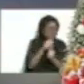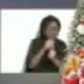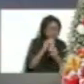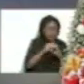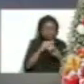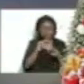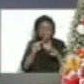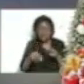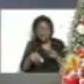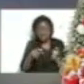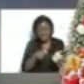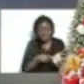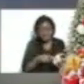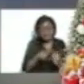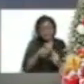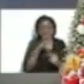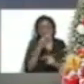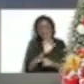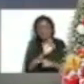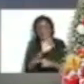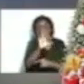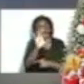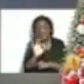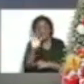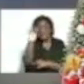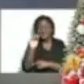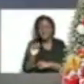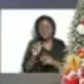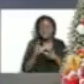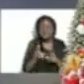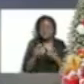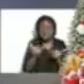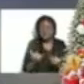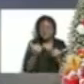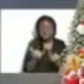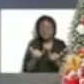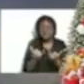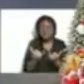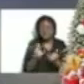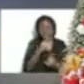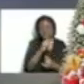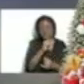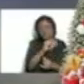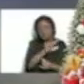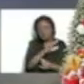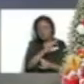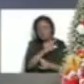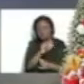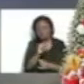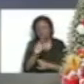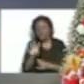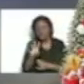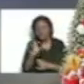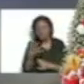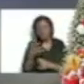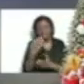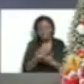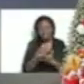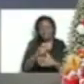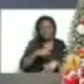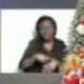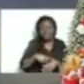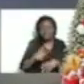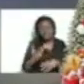to 0.9% during the current 2023-2024 fiscal period, while laudable, is